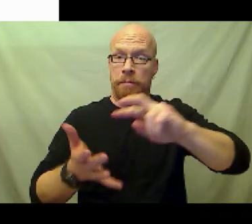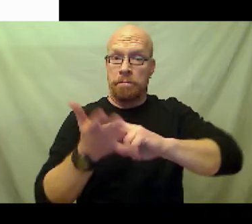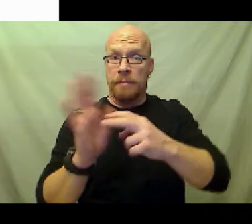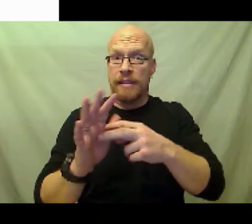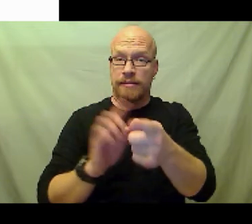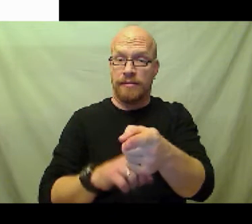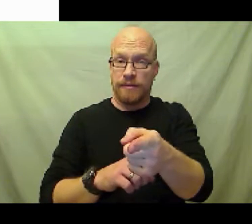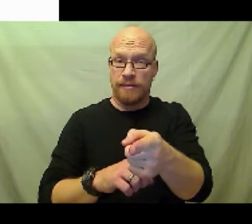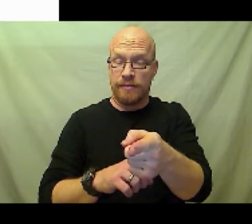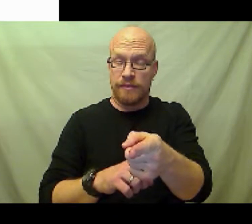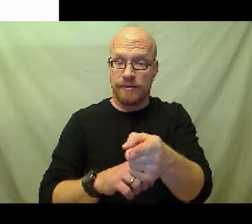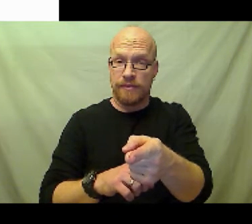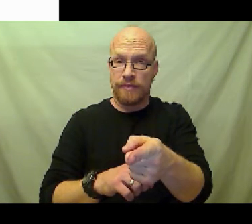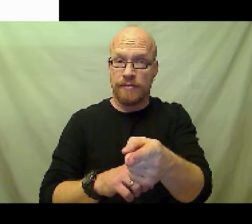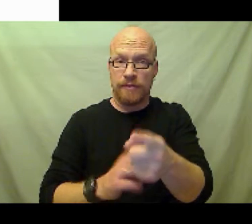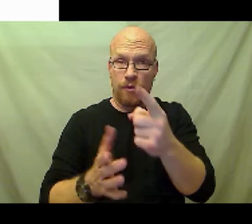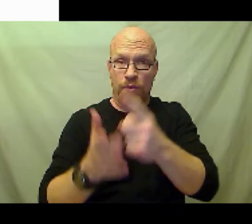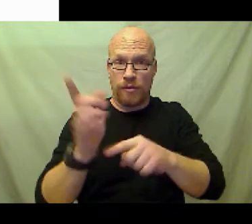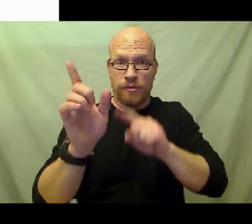Now,